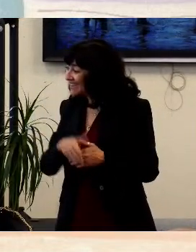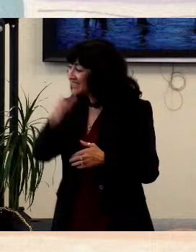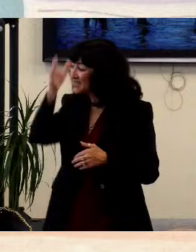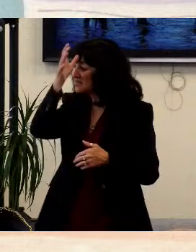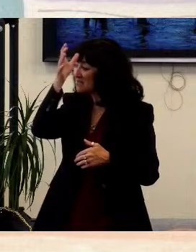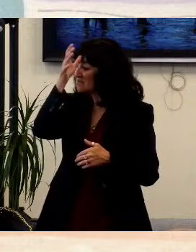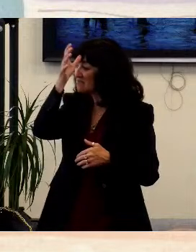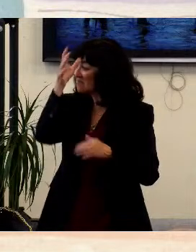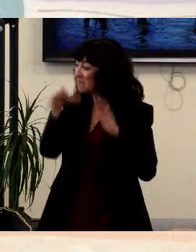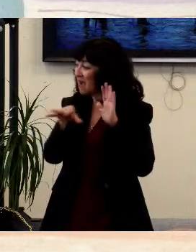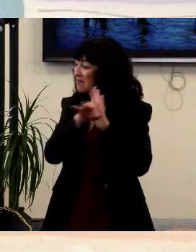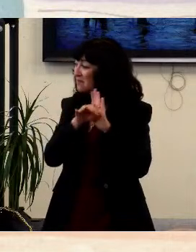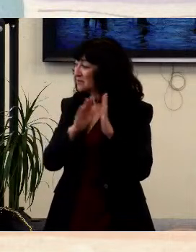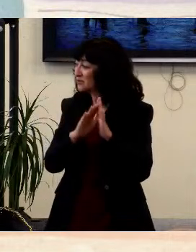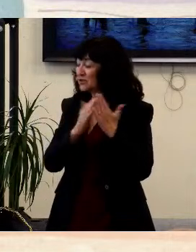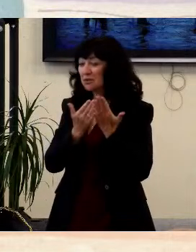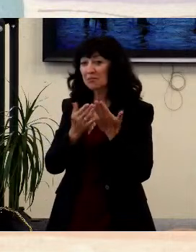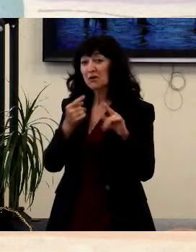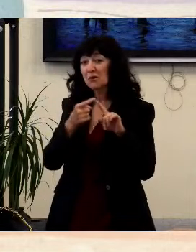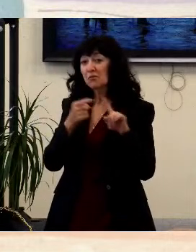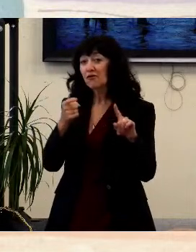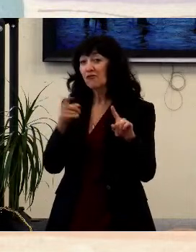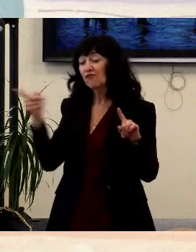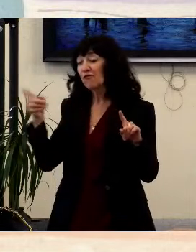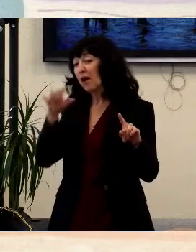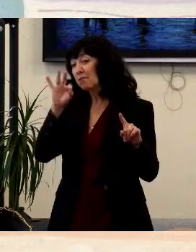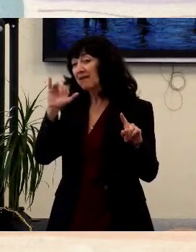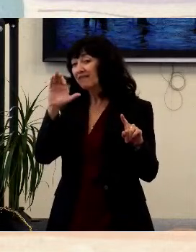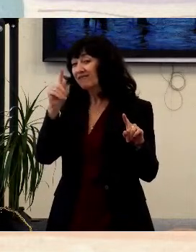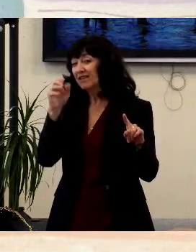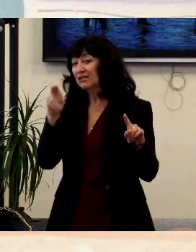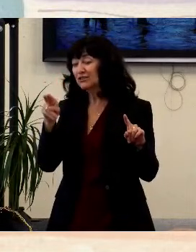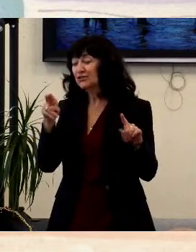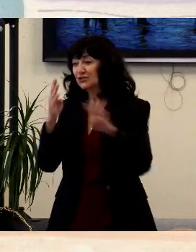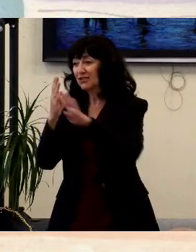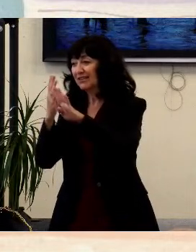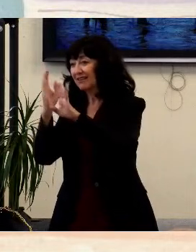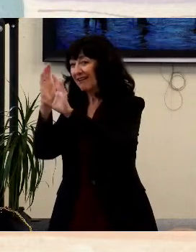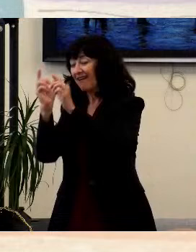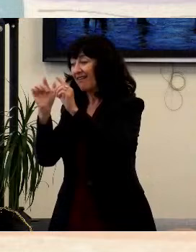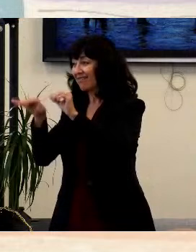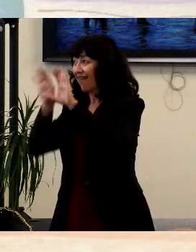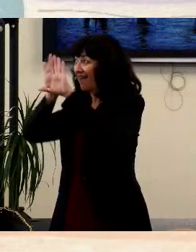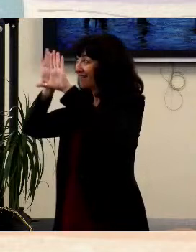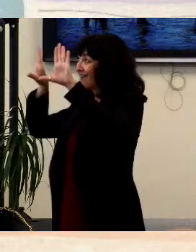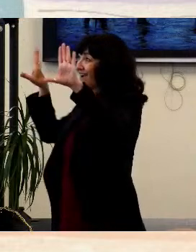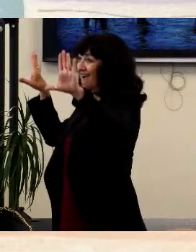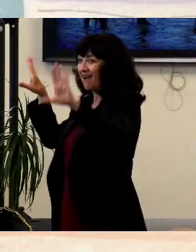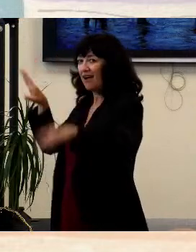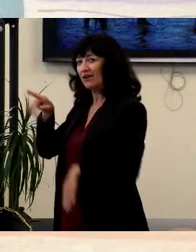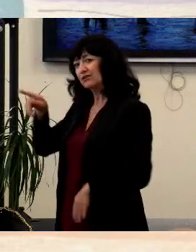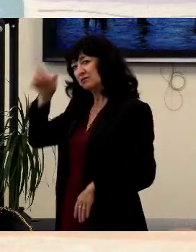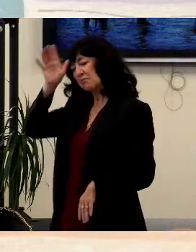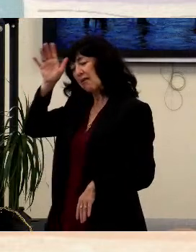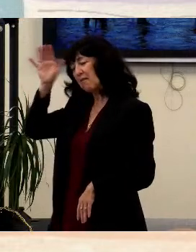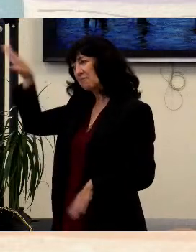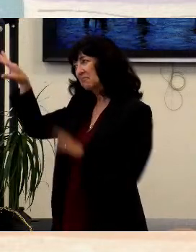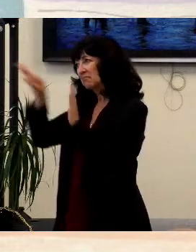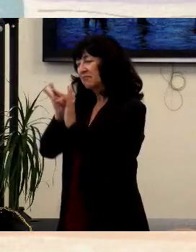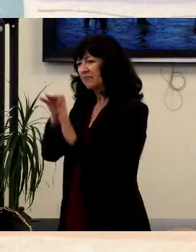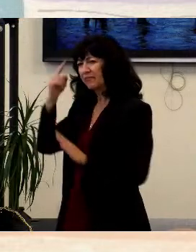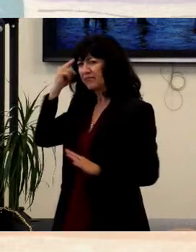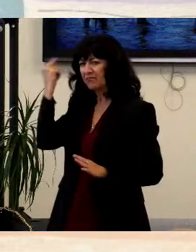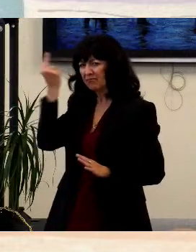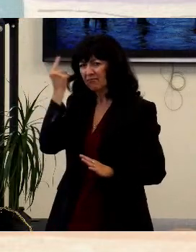Pops chooses a book from the fiction aisle. A favorite author, he says, grinning, just my style. Pops thinks out loud. We can